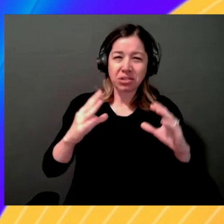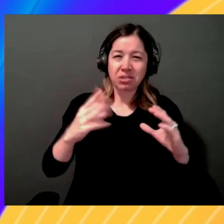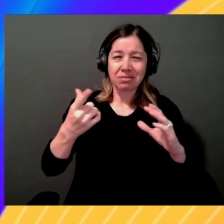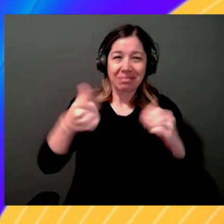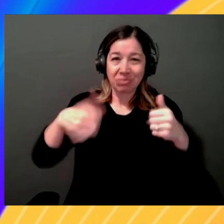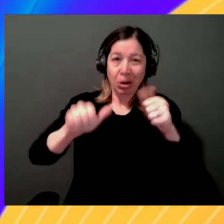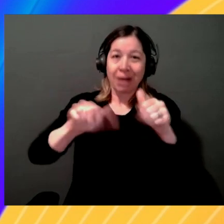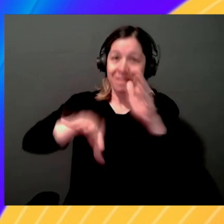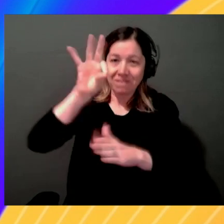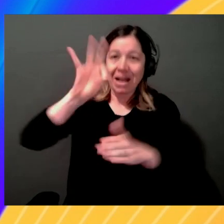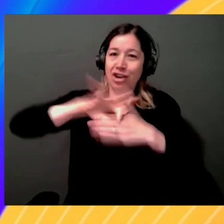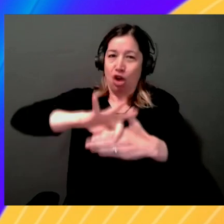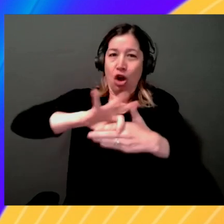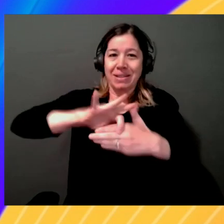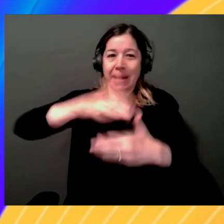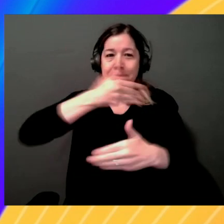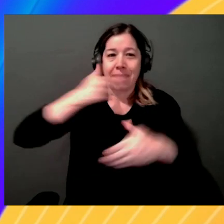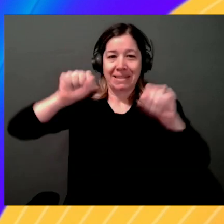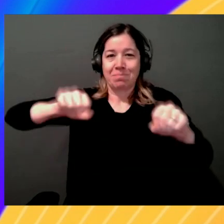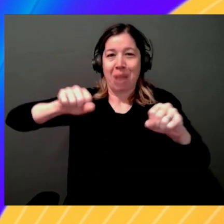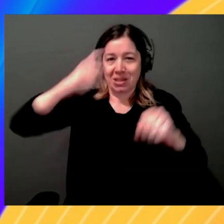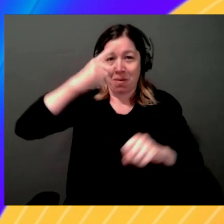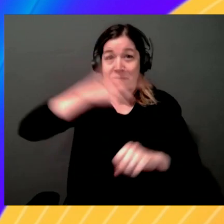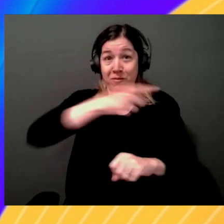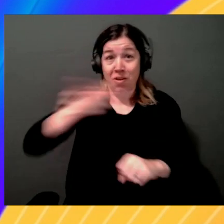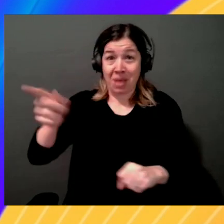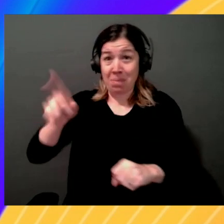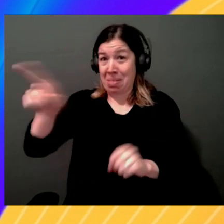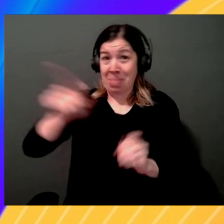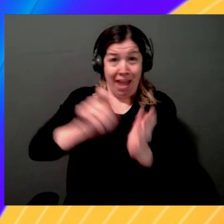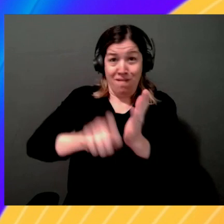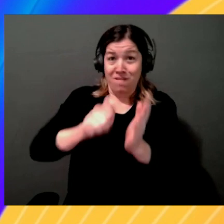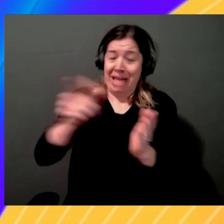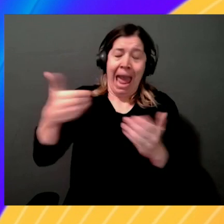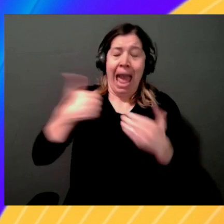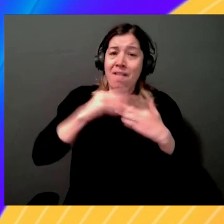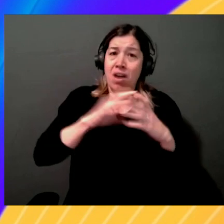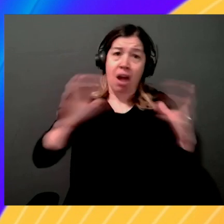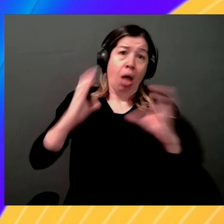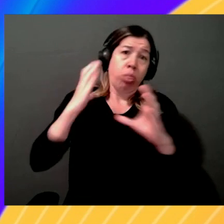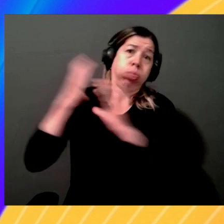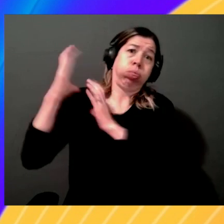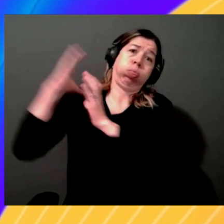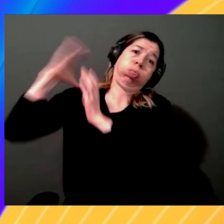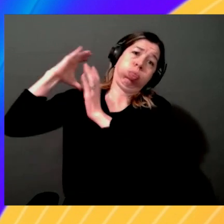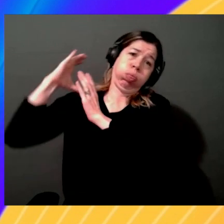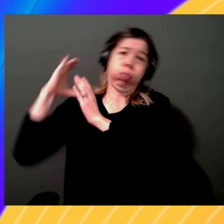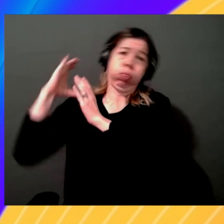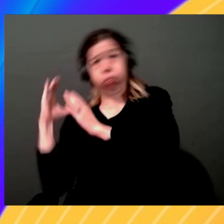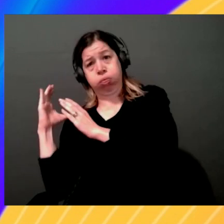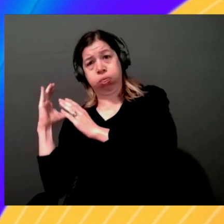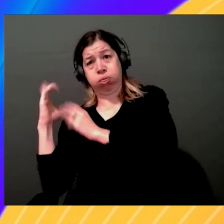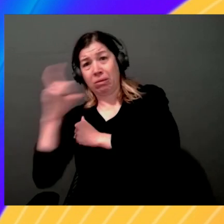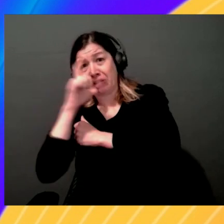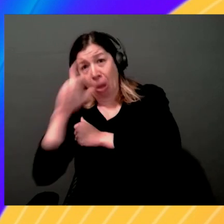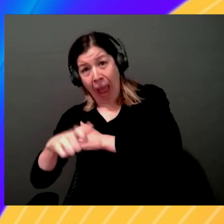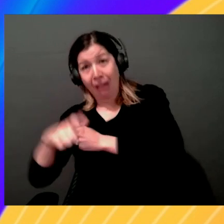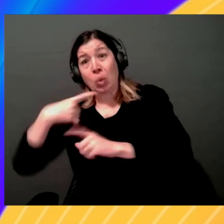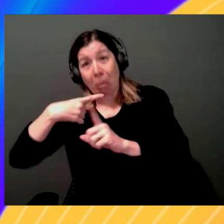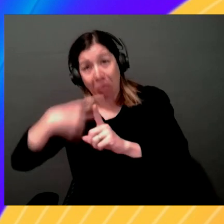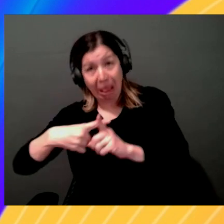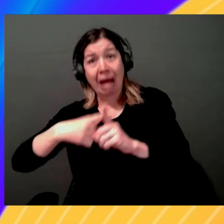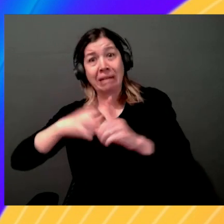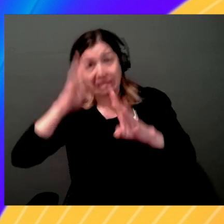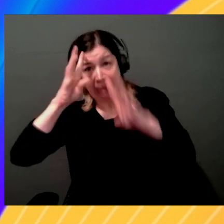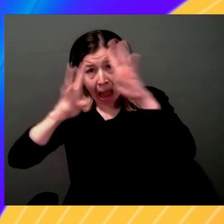possible. You know, they've already got enough stuff on their plate. They don't need to be trying to traverse hundreds of thousands of pieces of content. Hundreds of thousands of